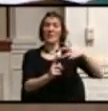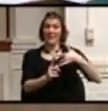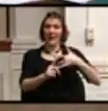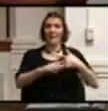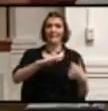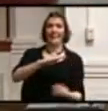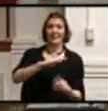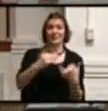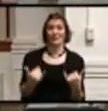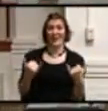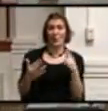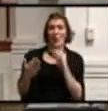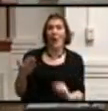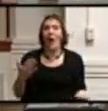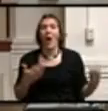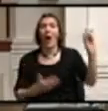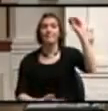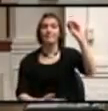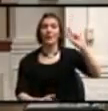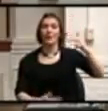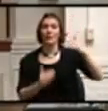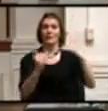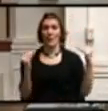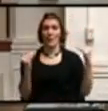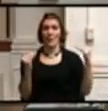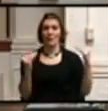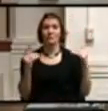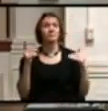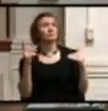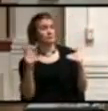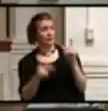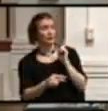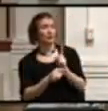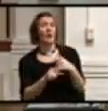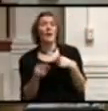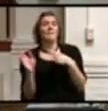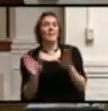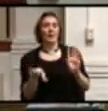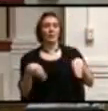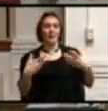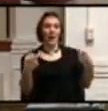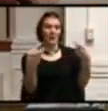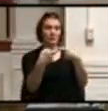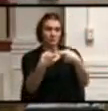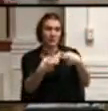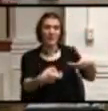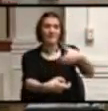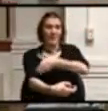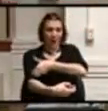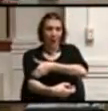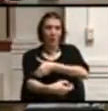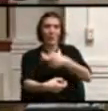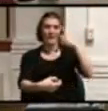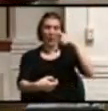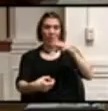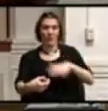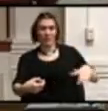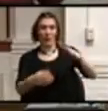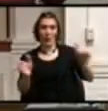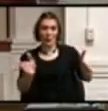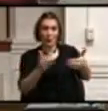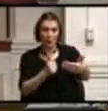Our plan at this point is to essentially provide power and data around the entire